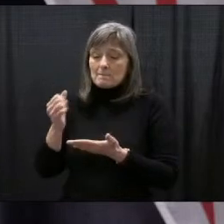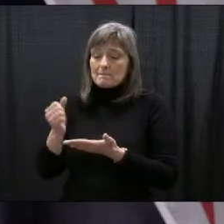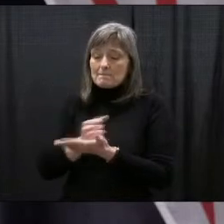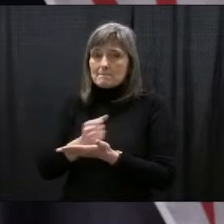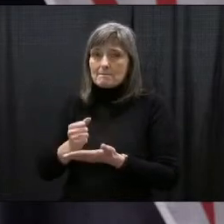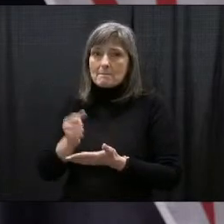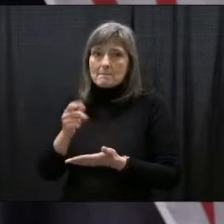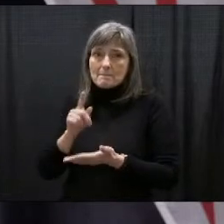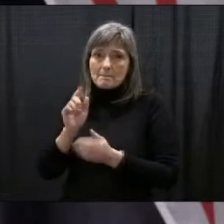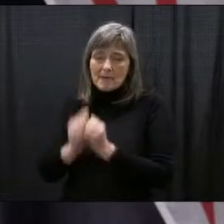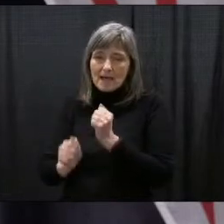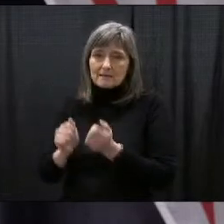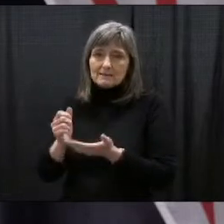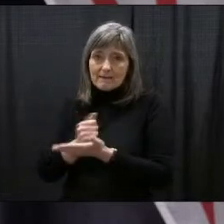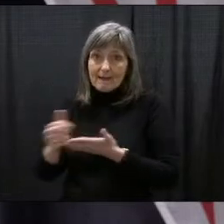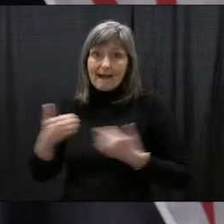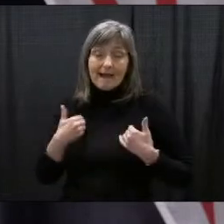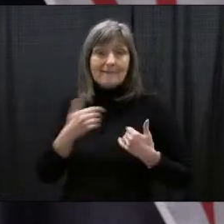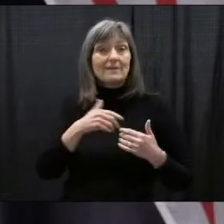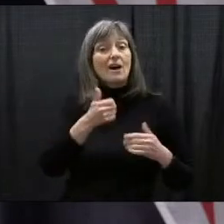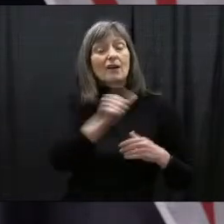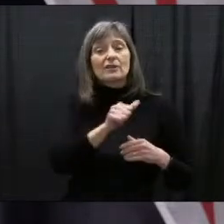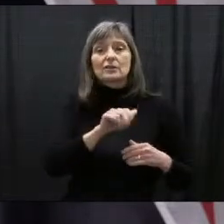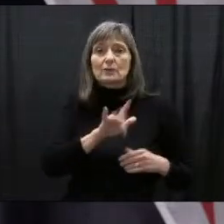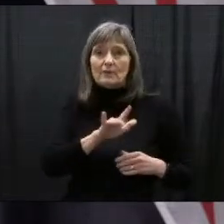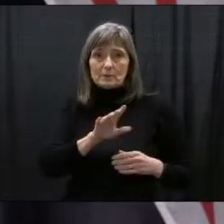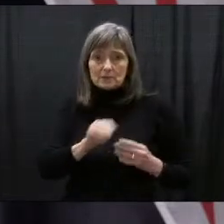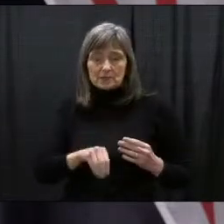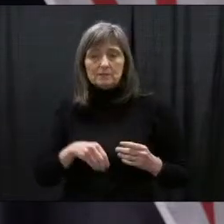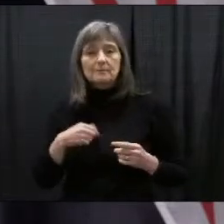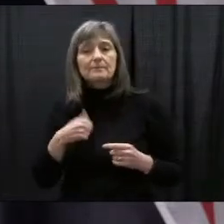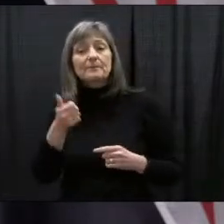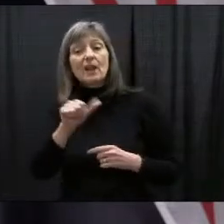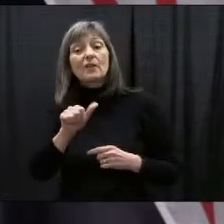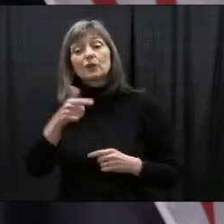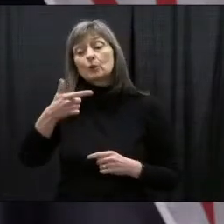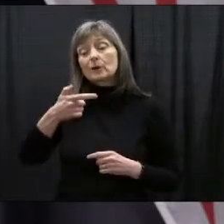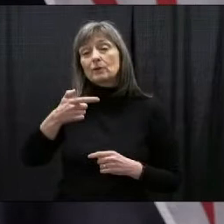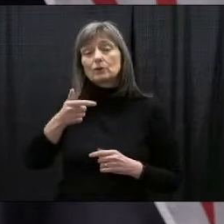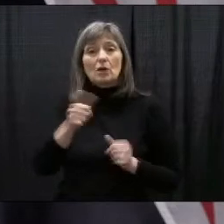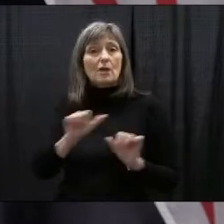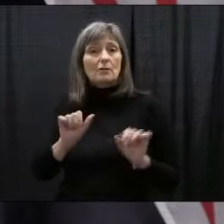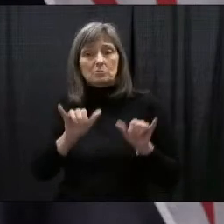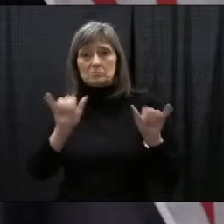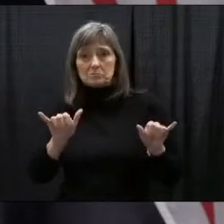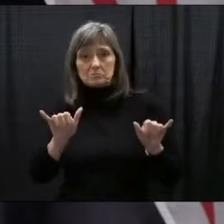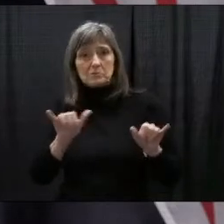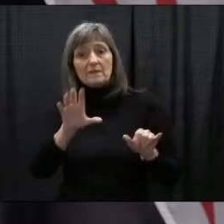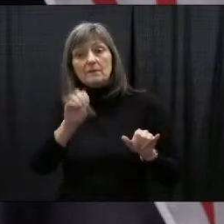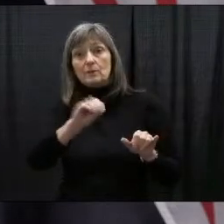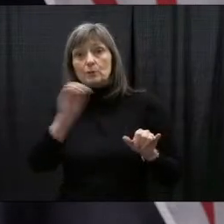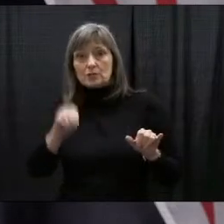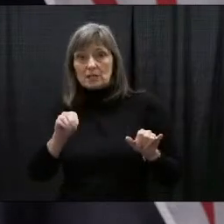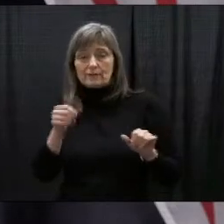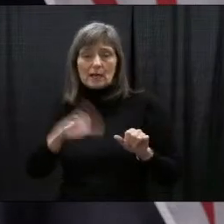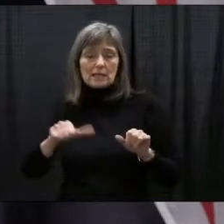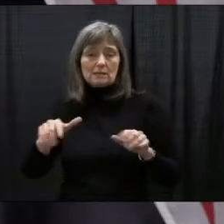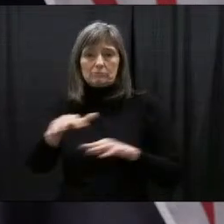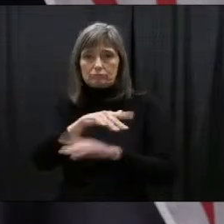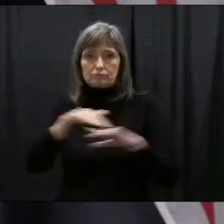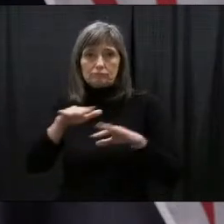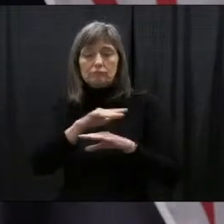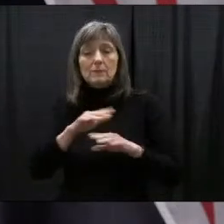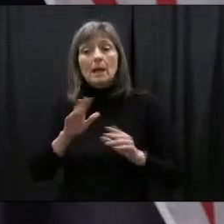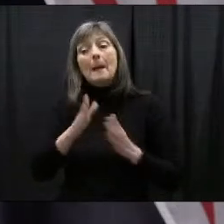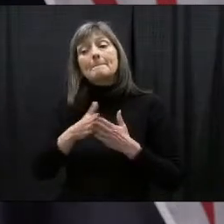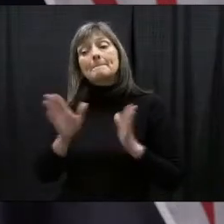capacity. There are no changes to other formal gathering limits on the 21st. They will remain at 50% capacity.